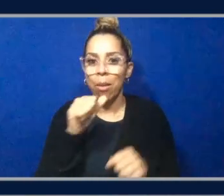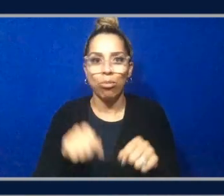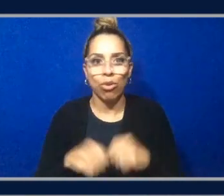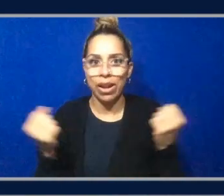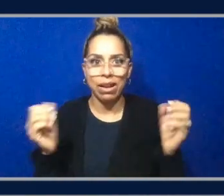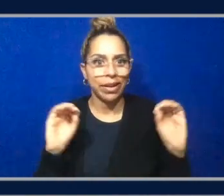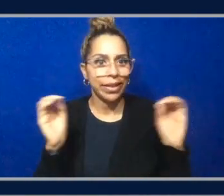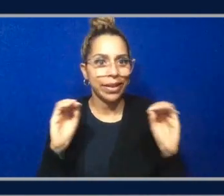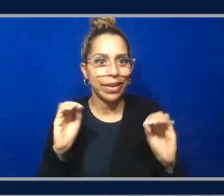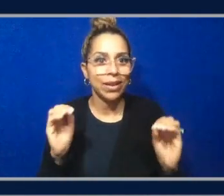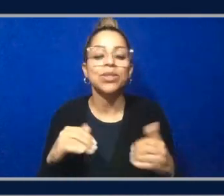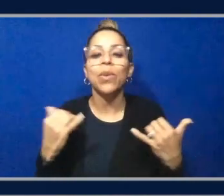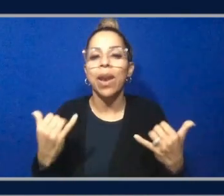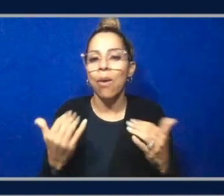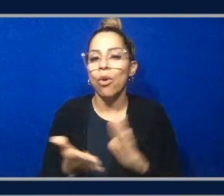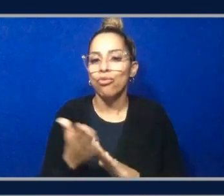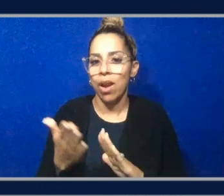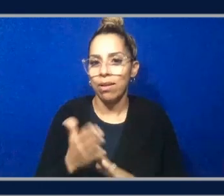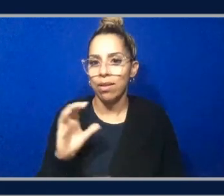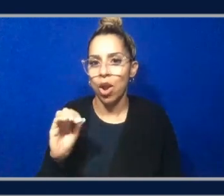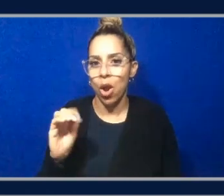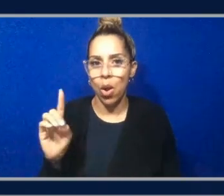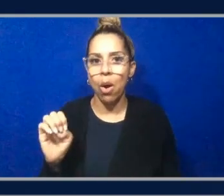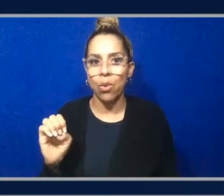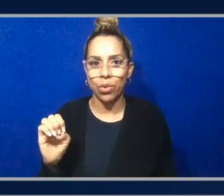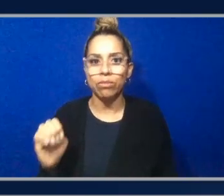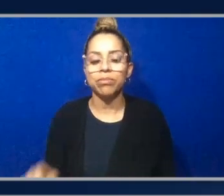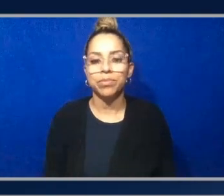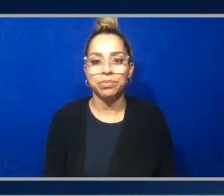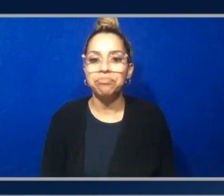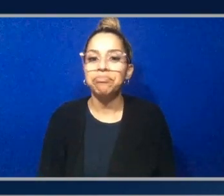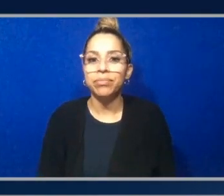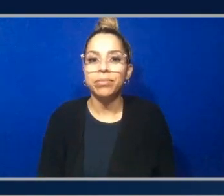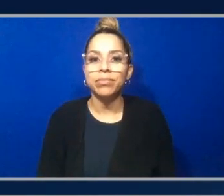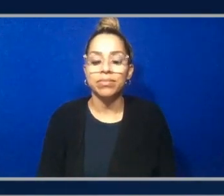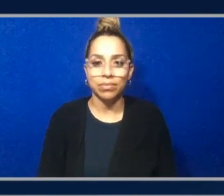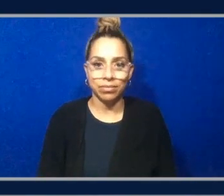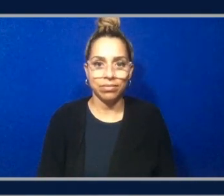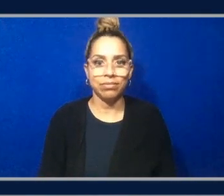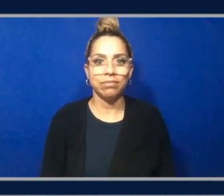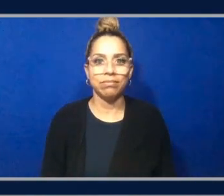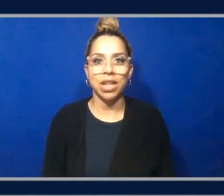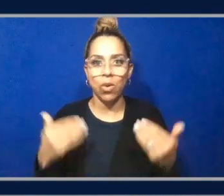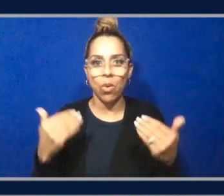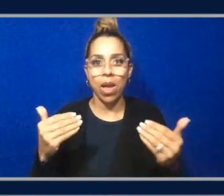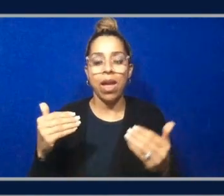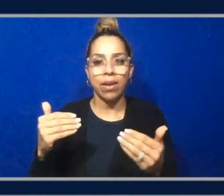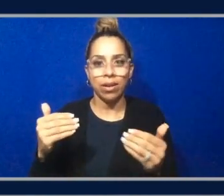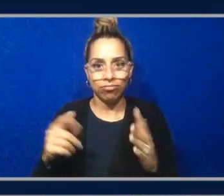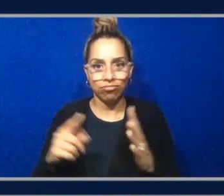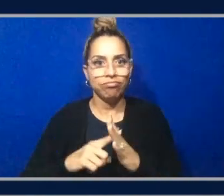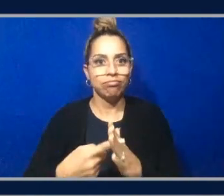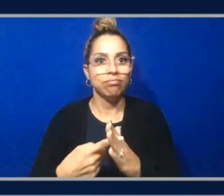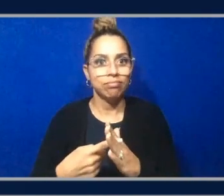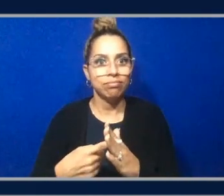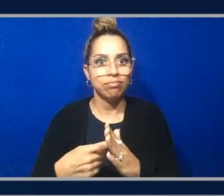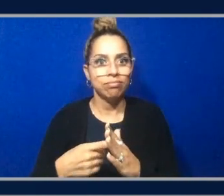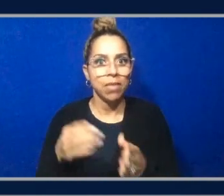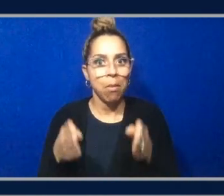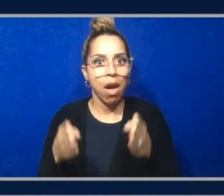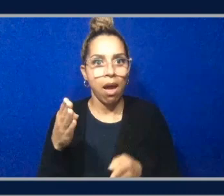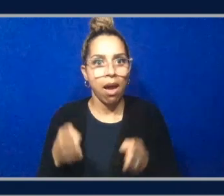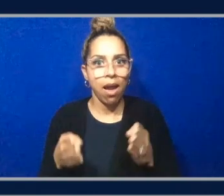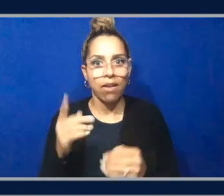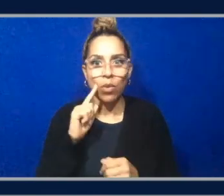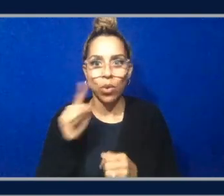now I'm going to run the code Okay. and launch the bot in the game. Okay. So going back to the game, Ooh, Rocky here